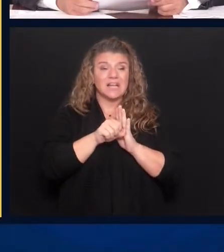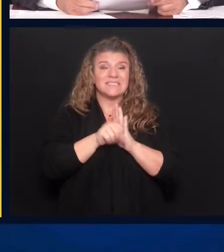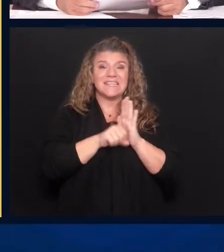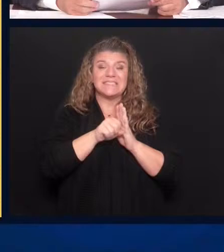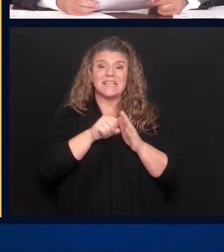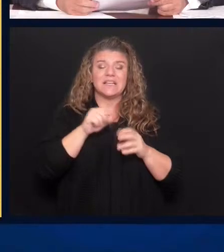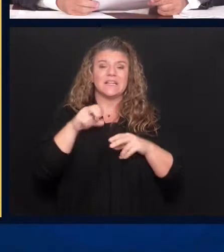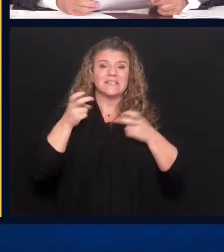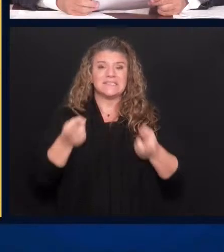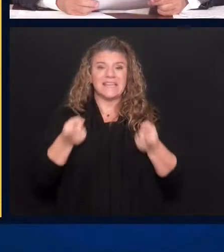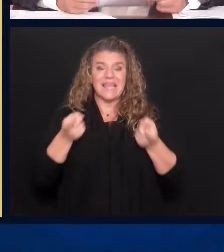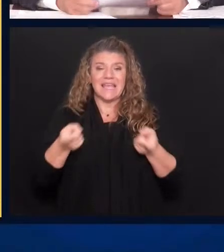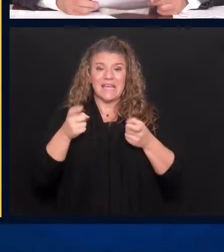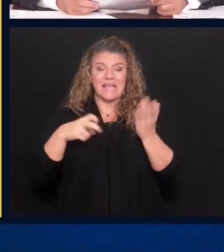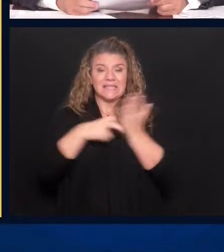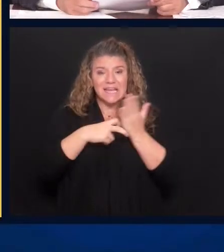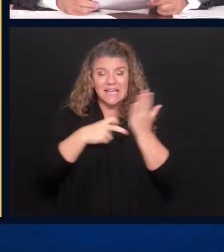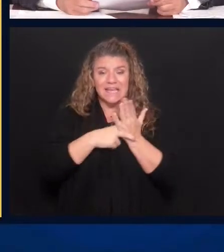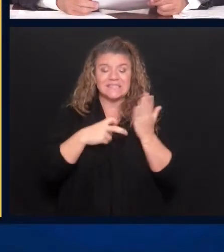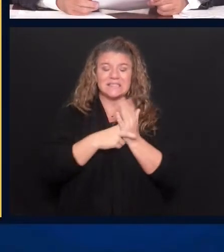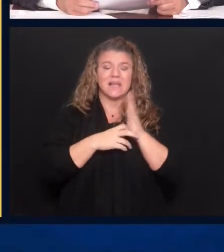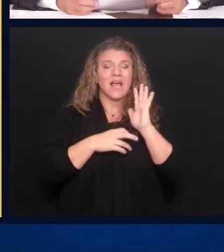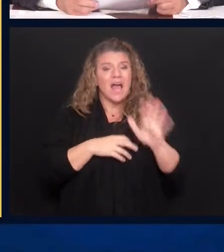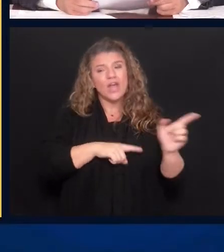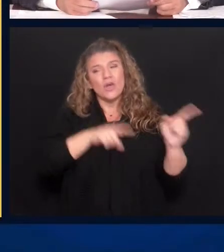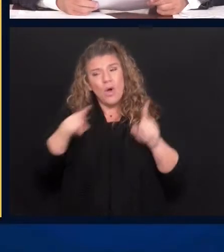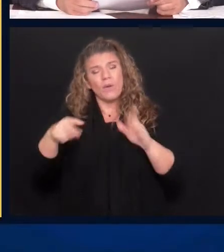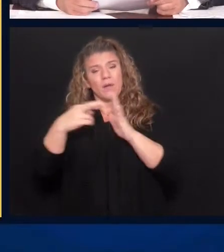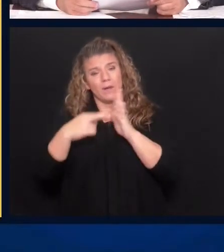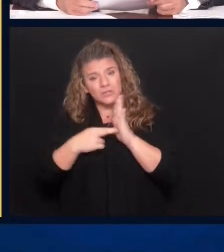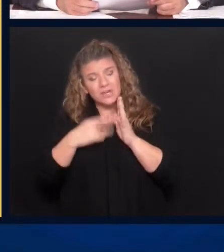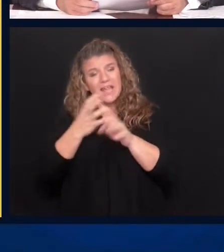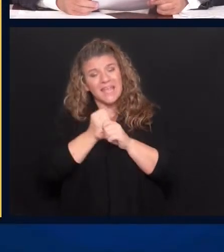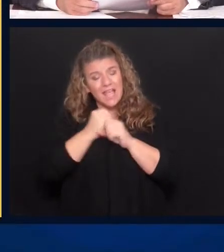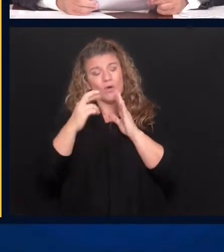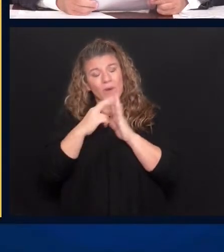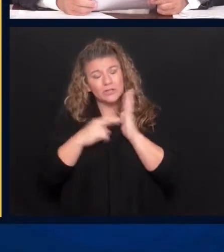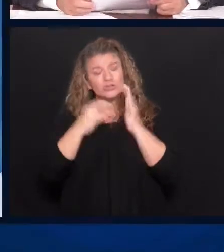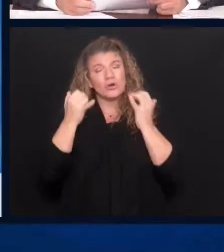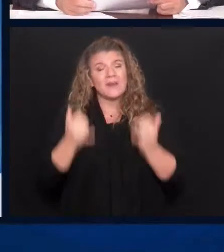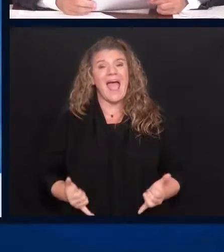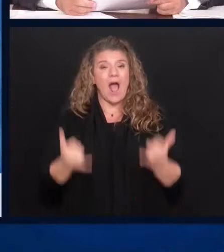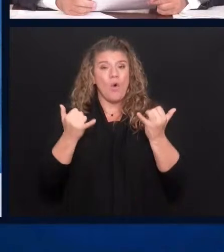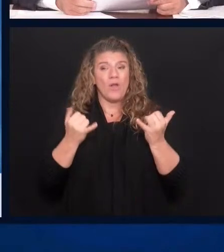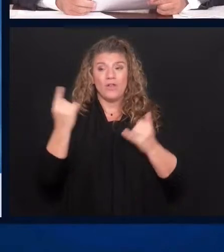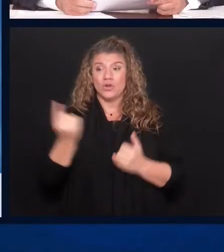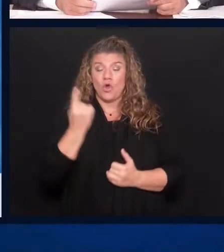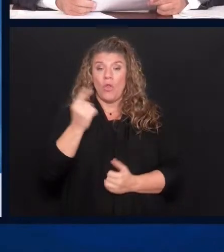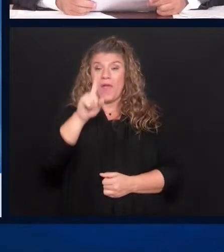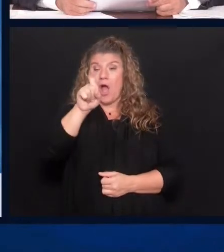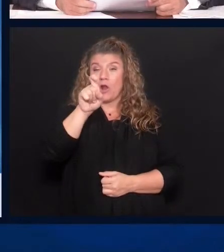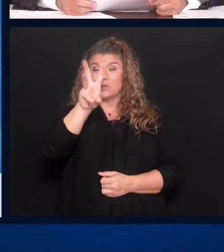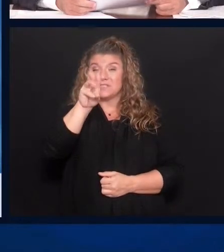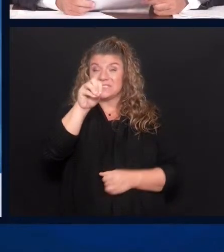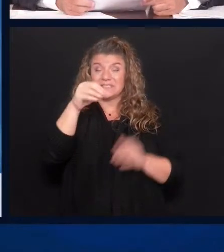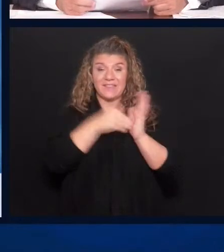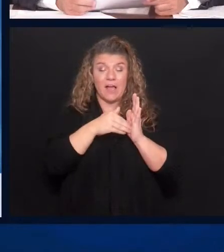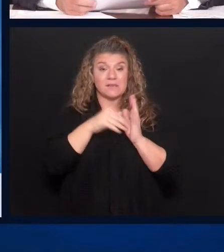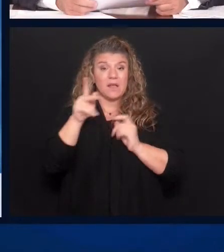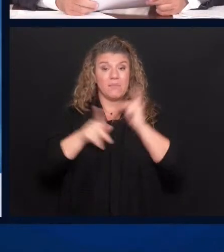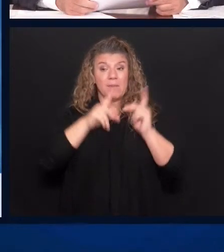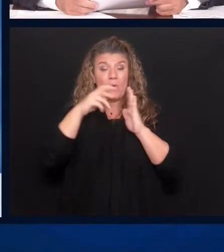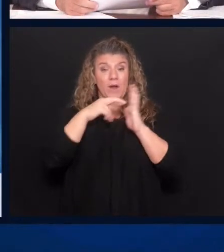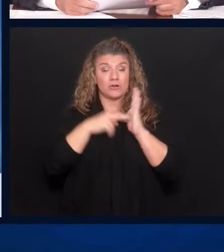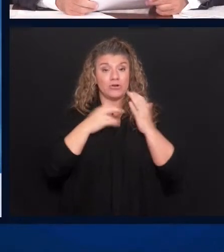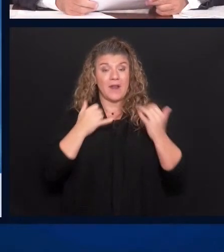and everything. Get yourself registered. Get registered right now. There's only 160,000 registered